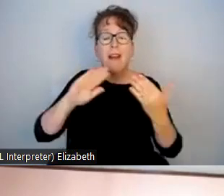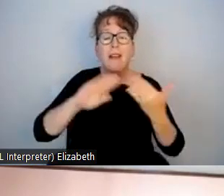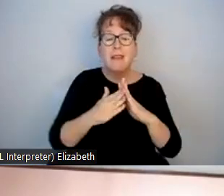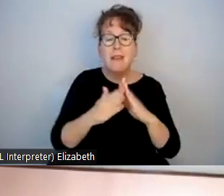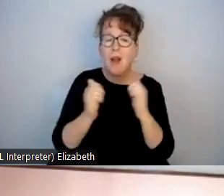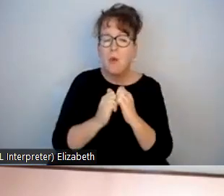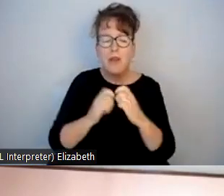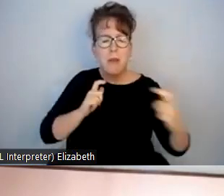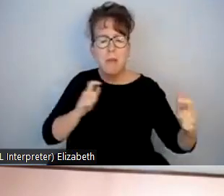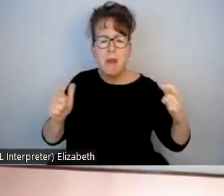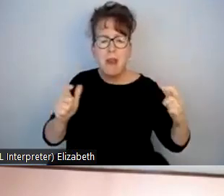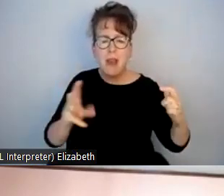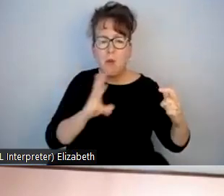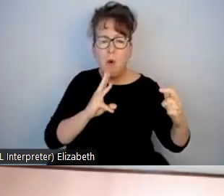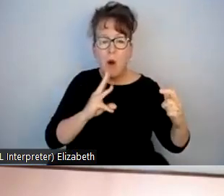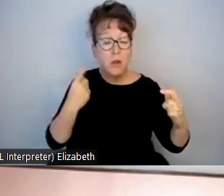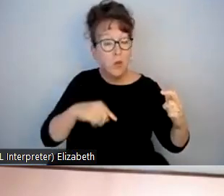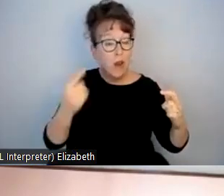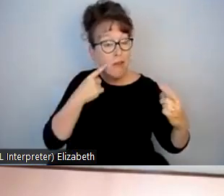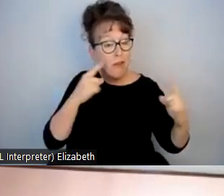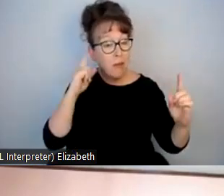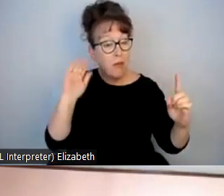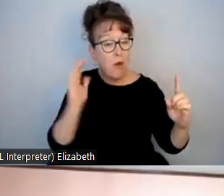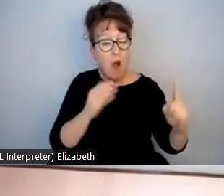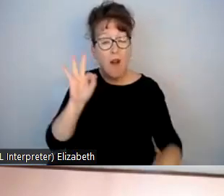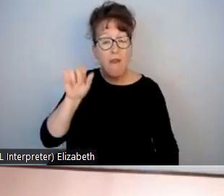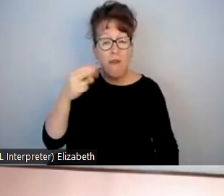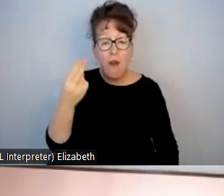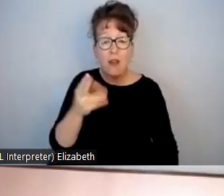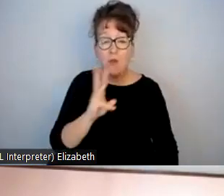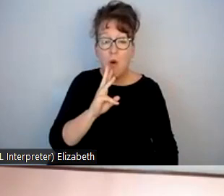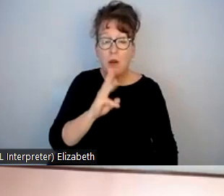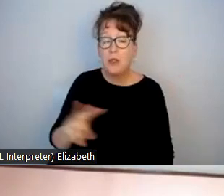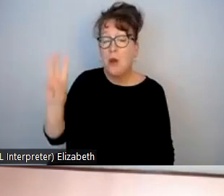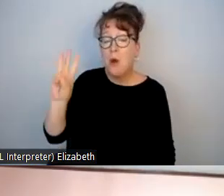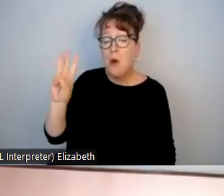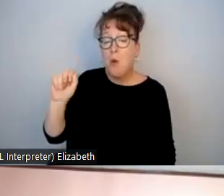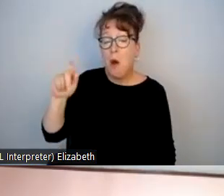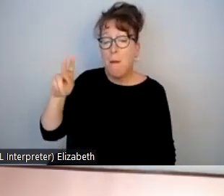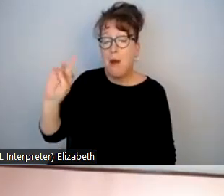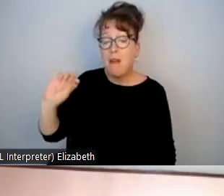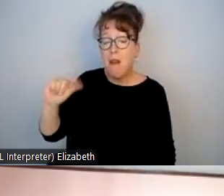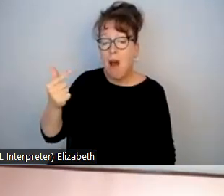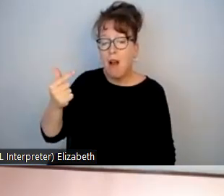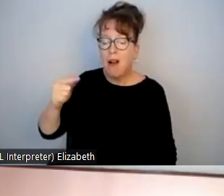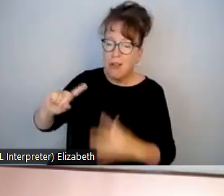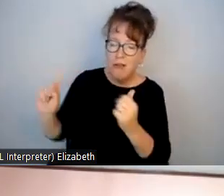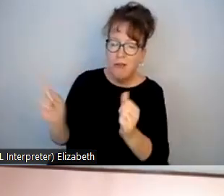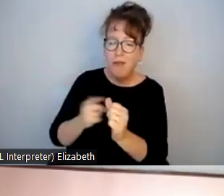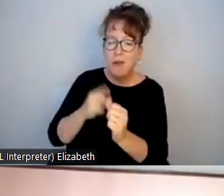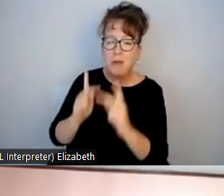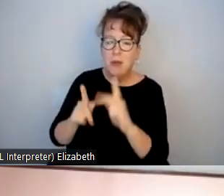of water here on Cape Cod. And the Wampanoag are the original people of this land. Our creation stories tell us that we have always been